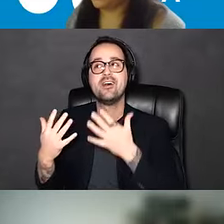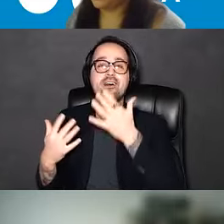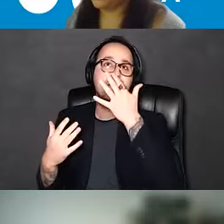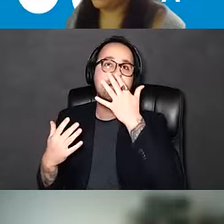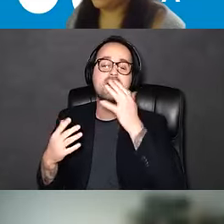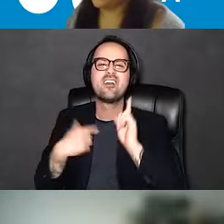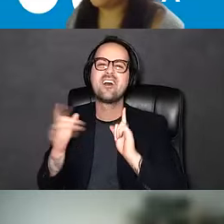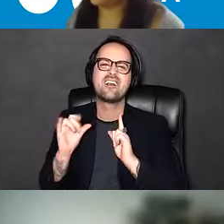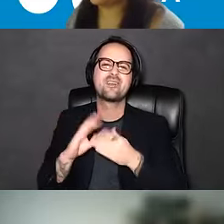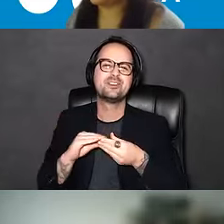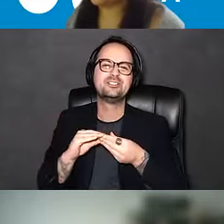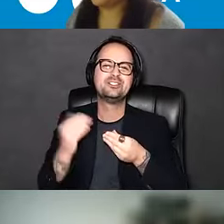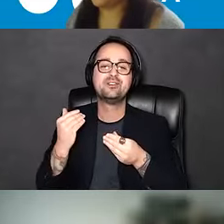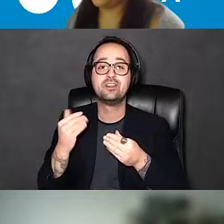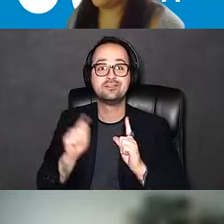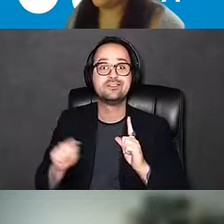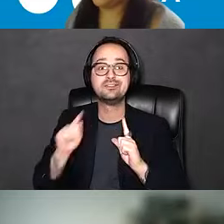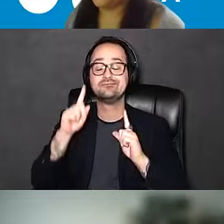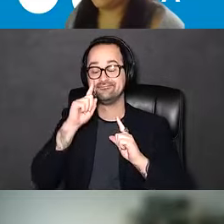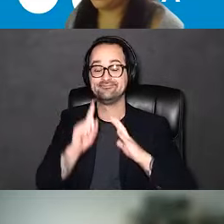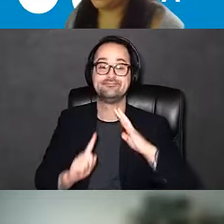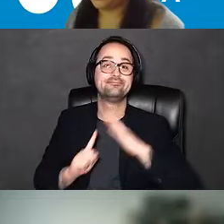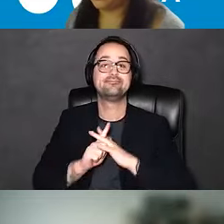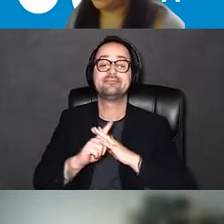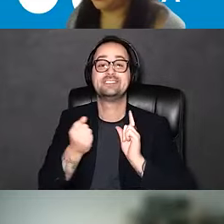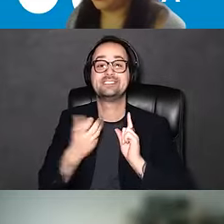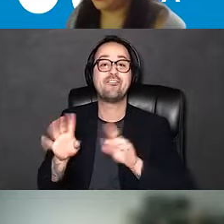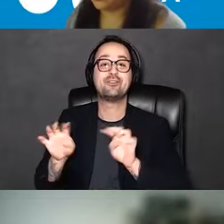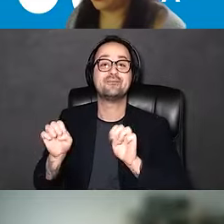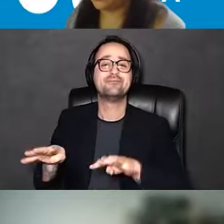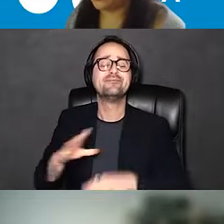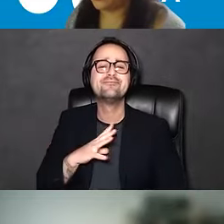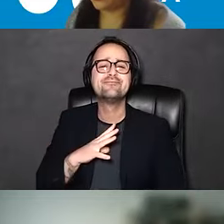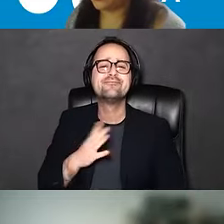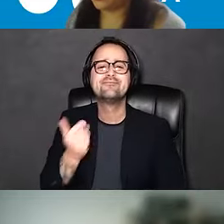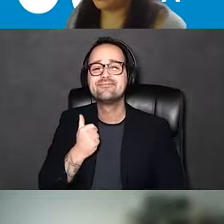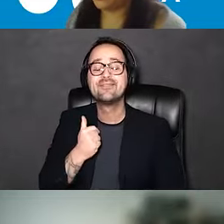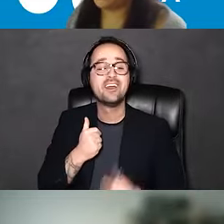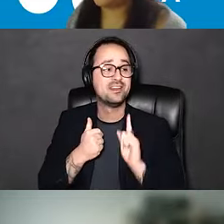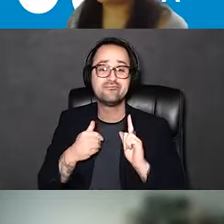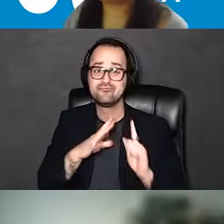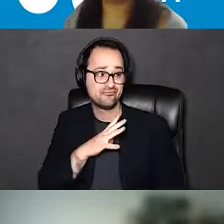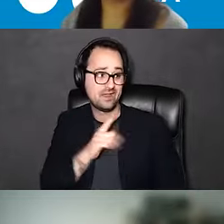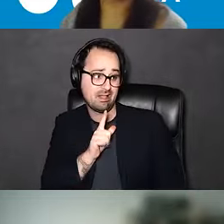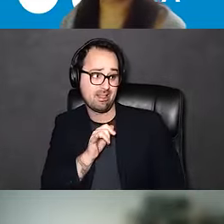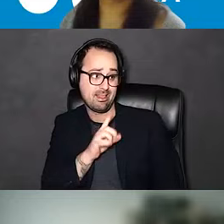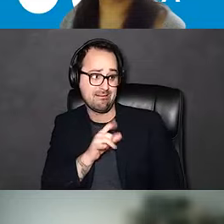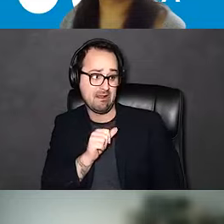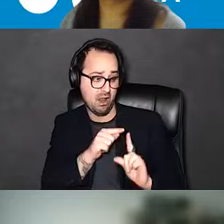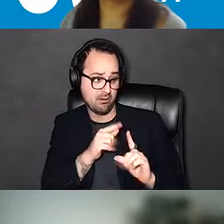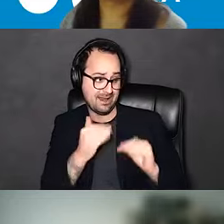I said earlier, if your group came up with a lot of questions, we'd love to have those. And I don't know, Lydia, does it make sense for them to email those to